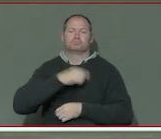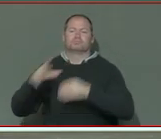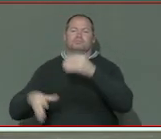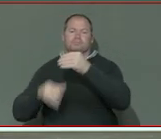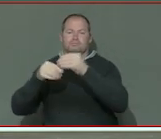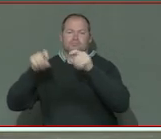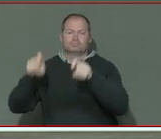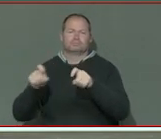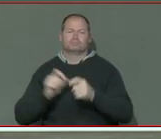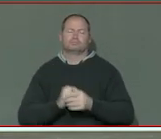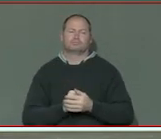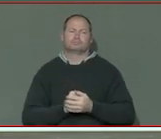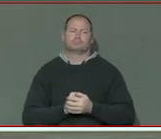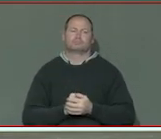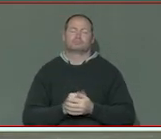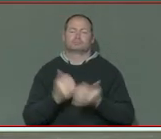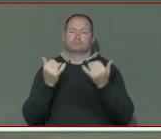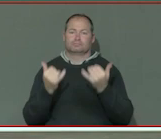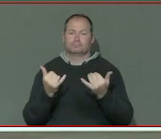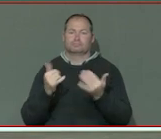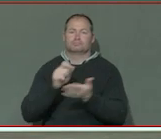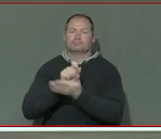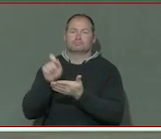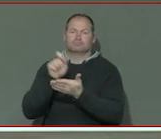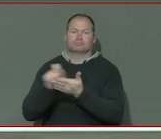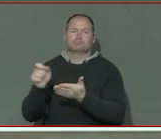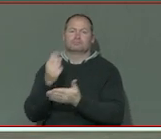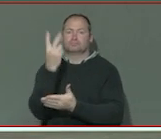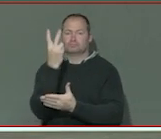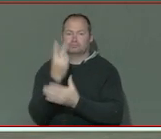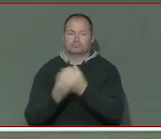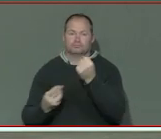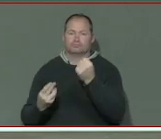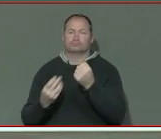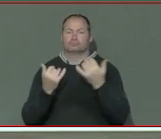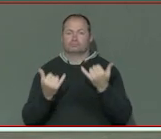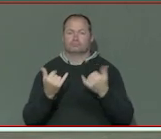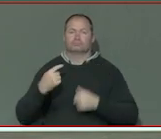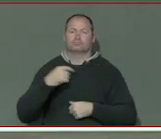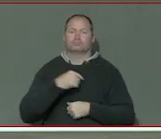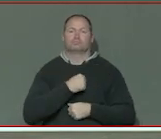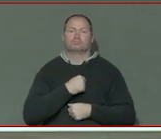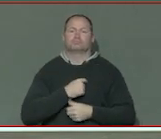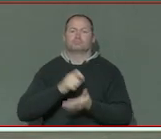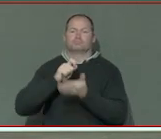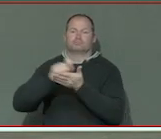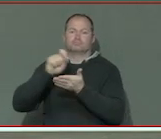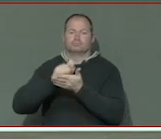a double entry. So we must add it twice. So we must add